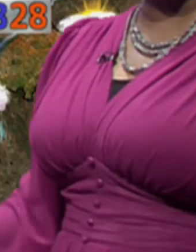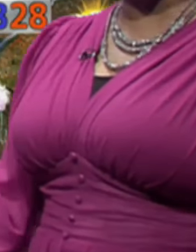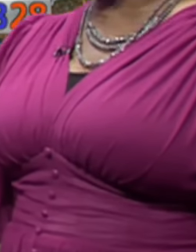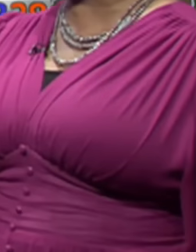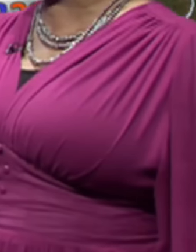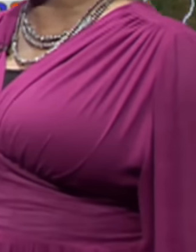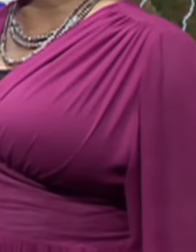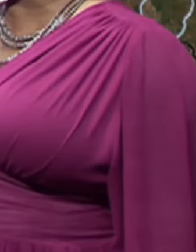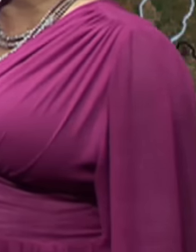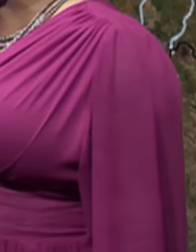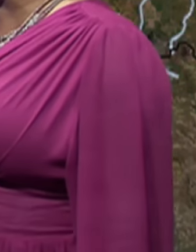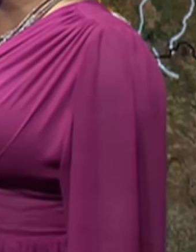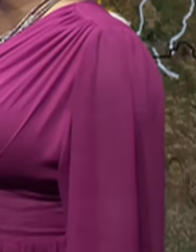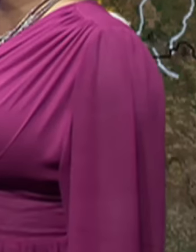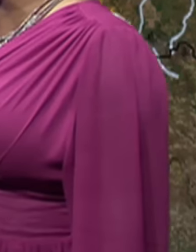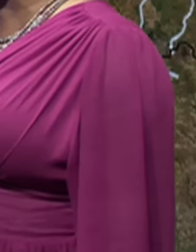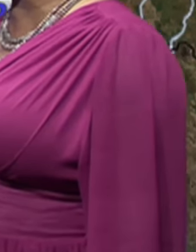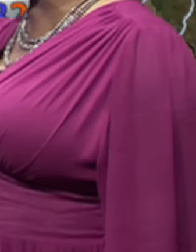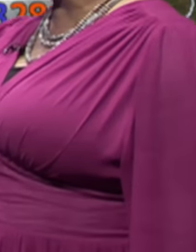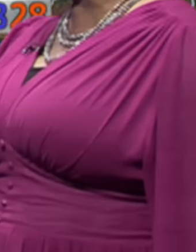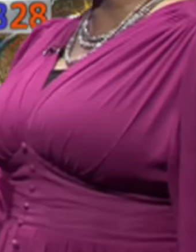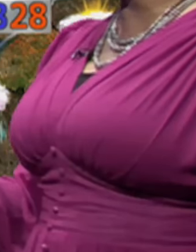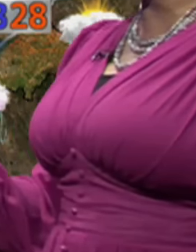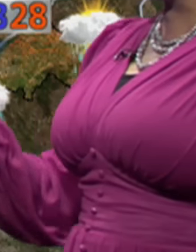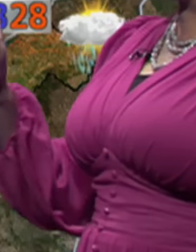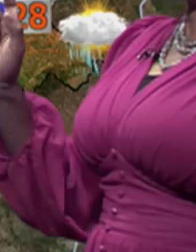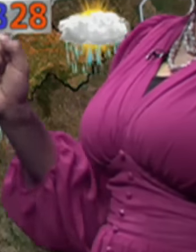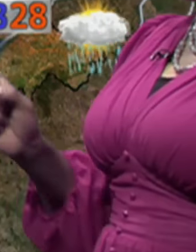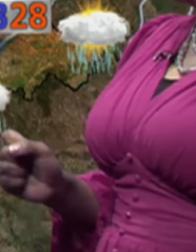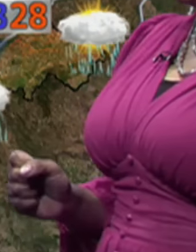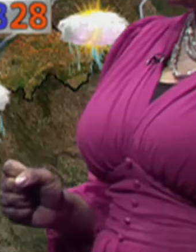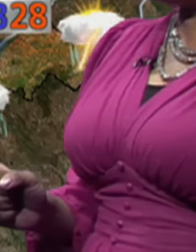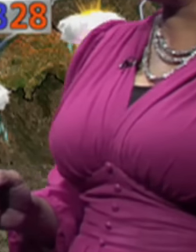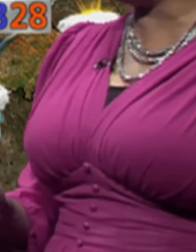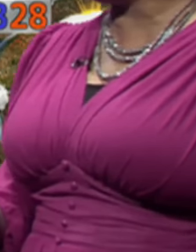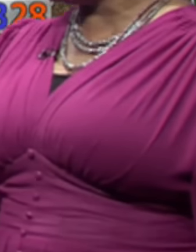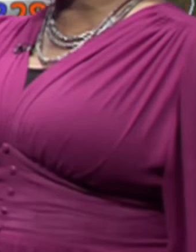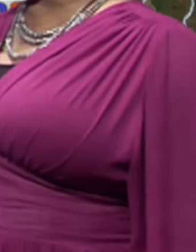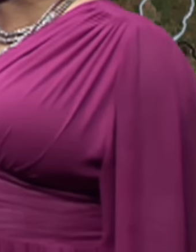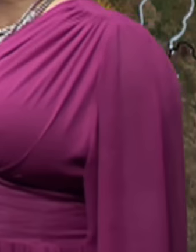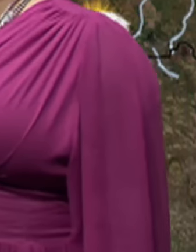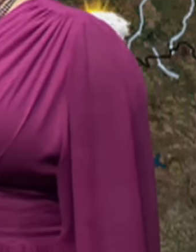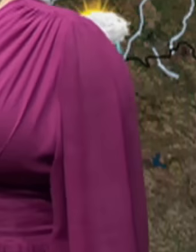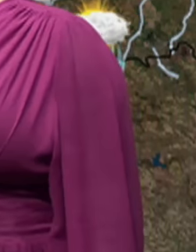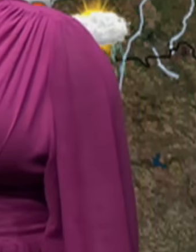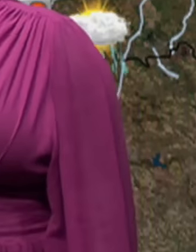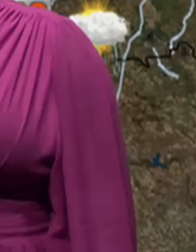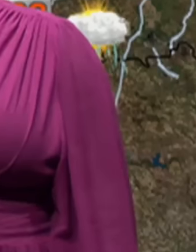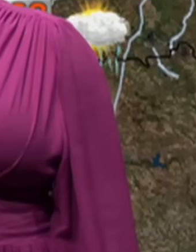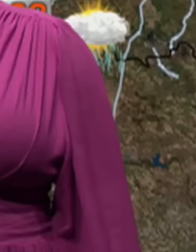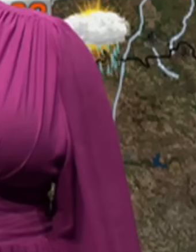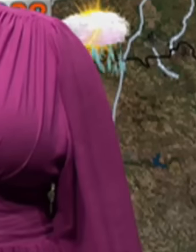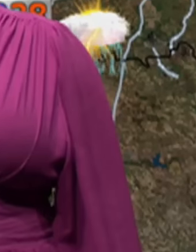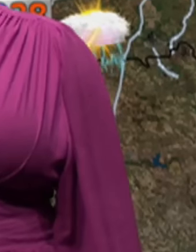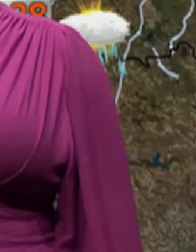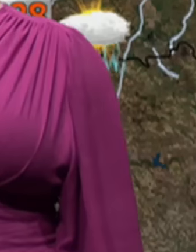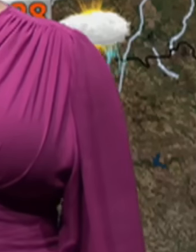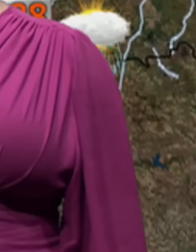ntse go ne le dipula dikarolong tše dingwe tša naga re lebelela gona go Mahikeng go tla be go ntse go ne le pula Rustenburg go tla be go ruthetše ka tše 28 Vryheid